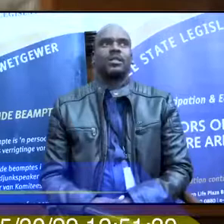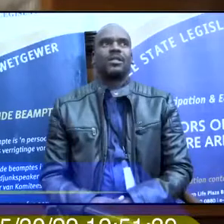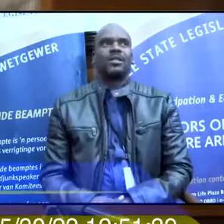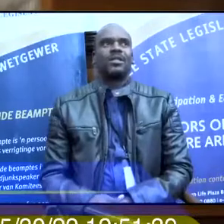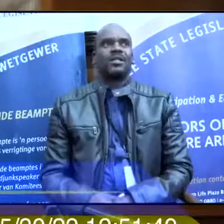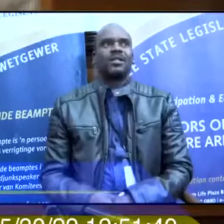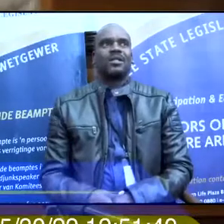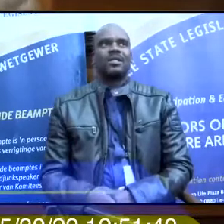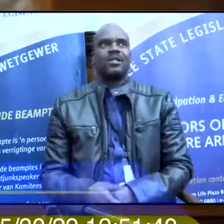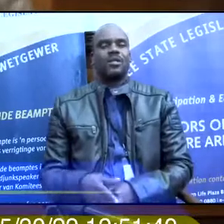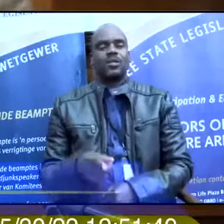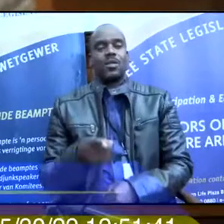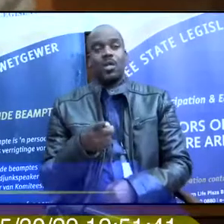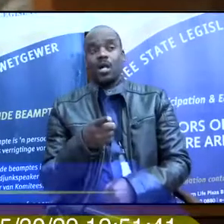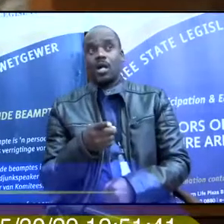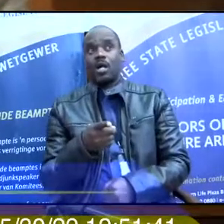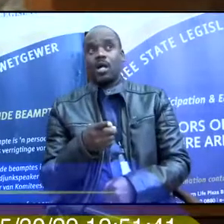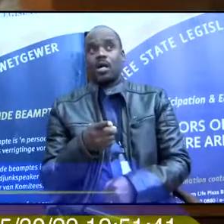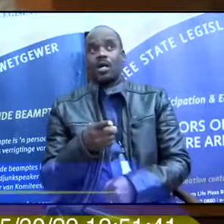it's very problematic